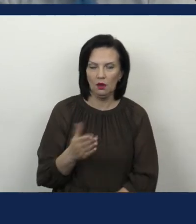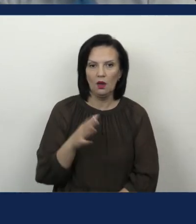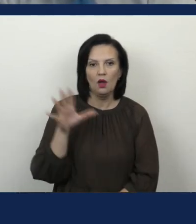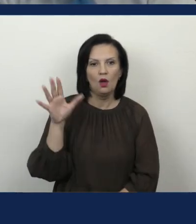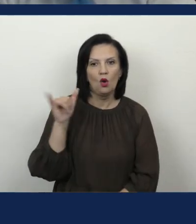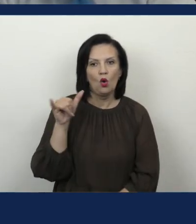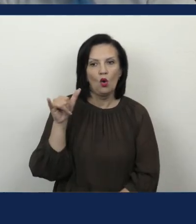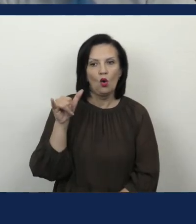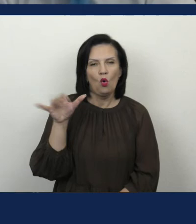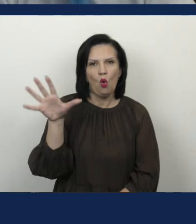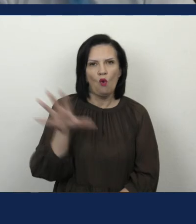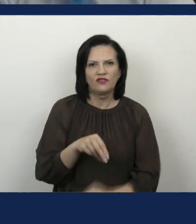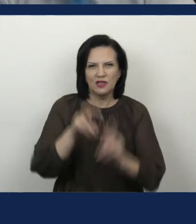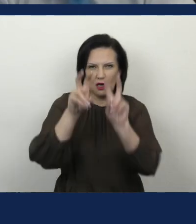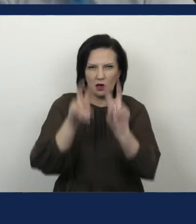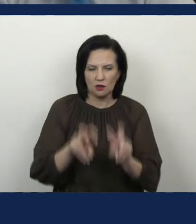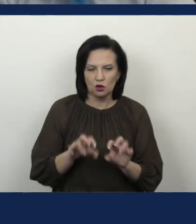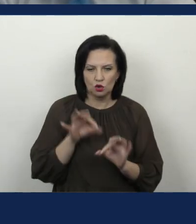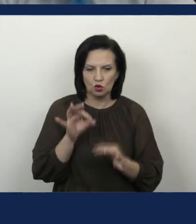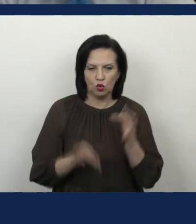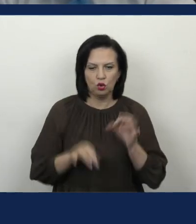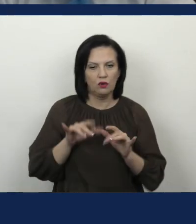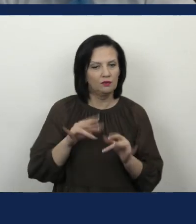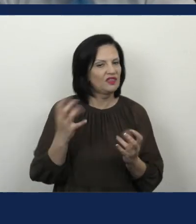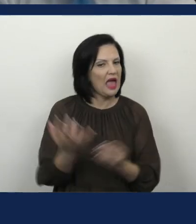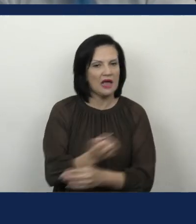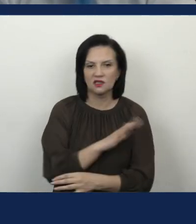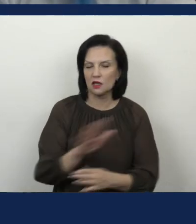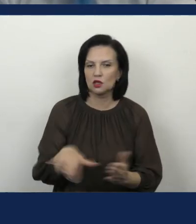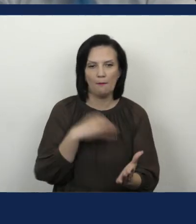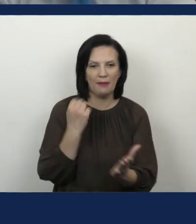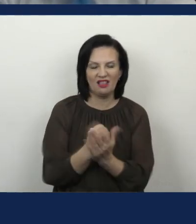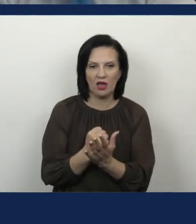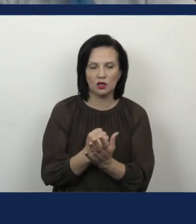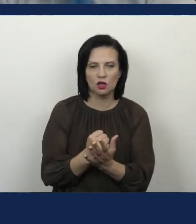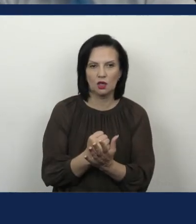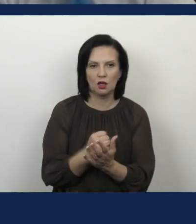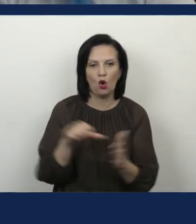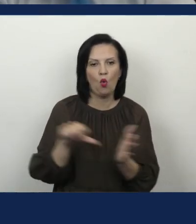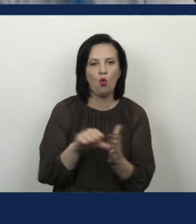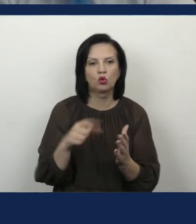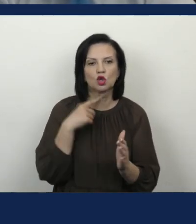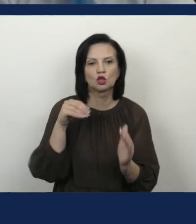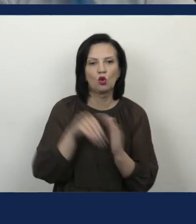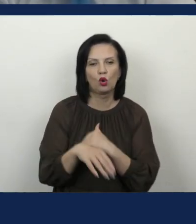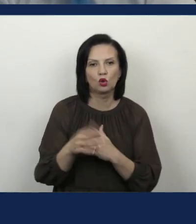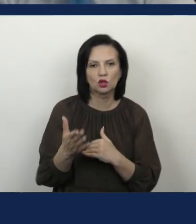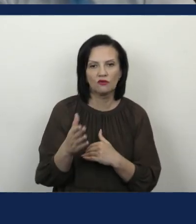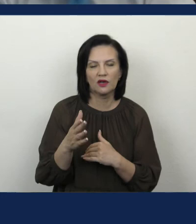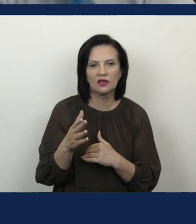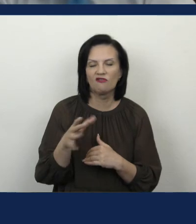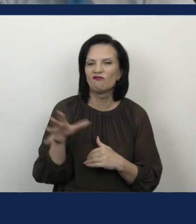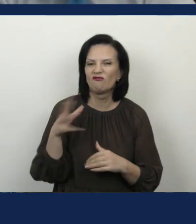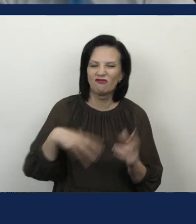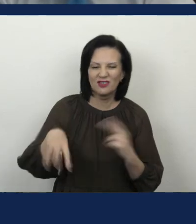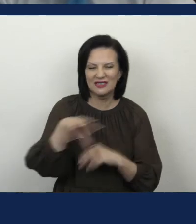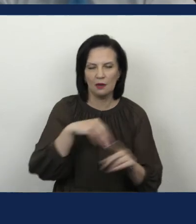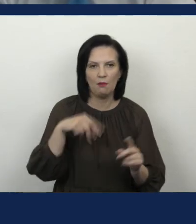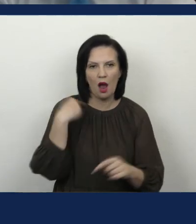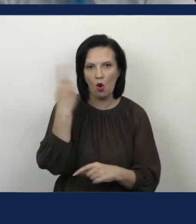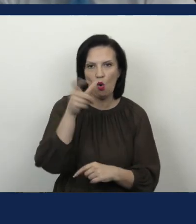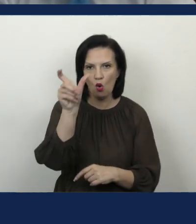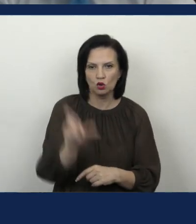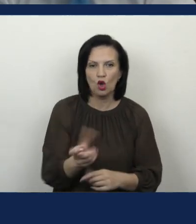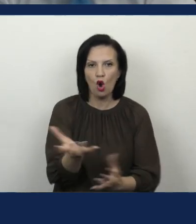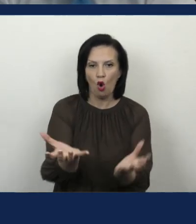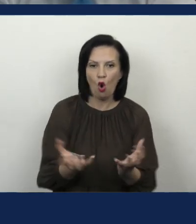ballots. In all the cases that the court dealt with, the court did not see any confirmation of the